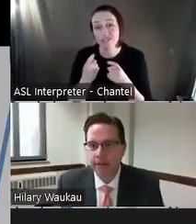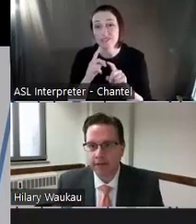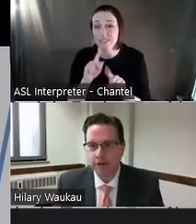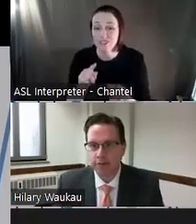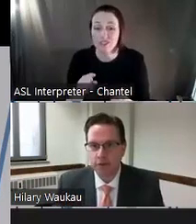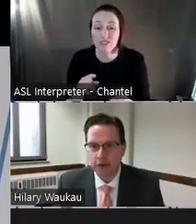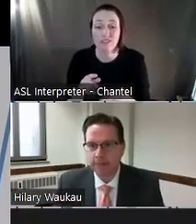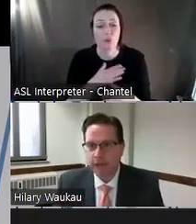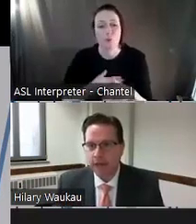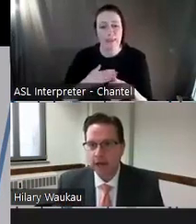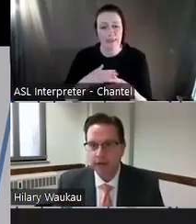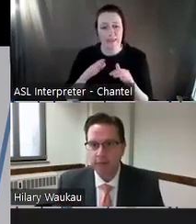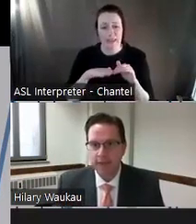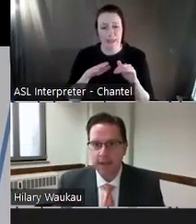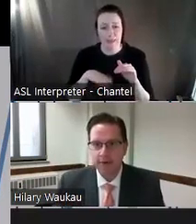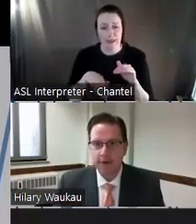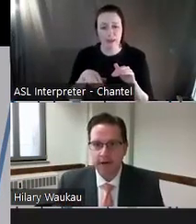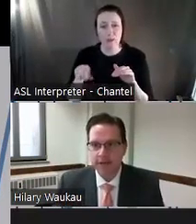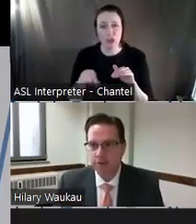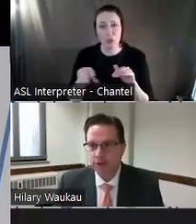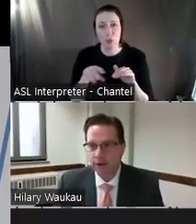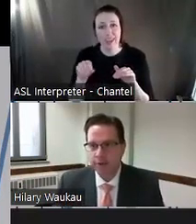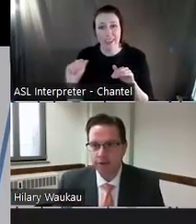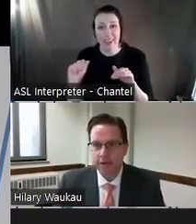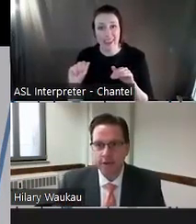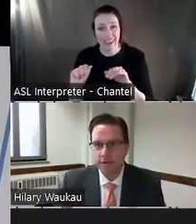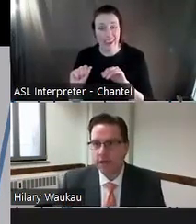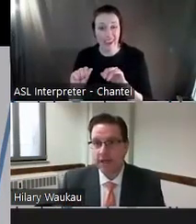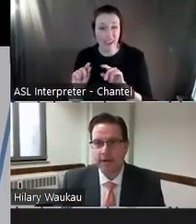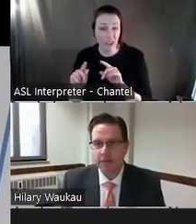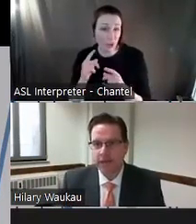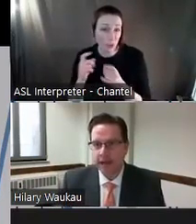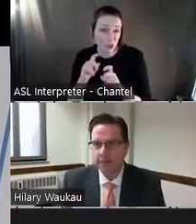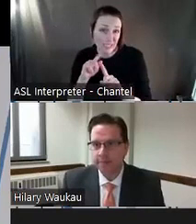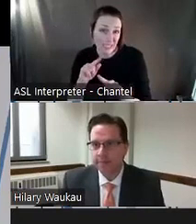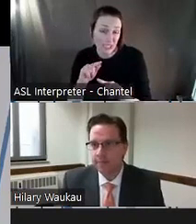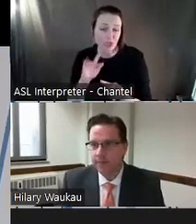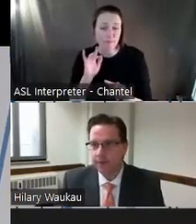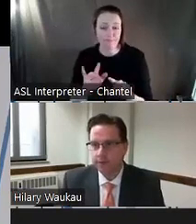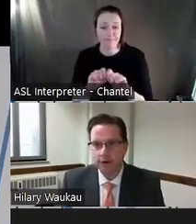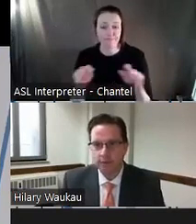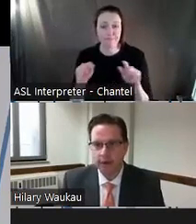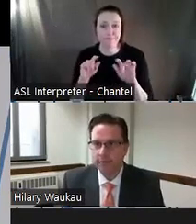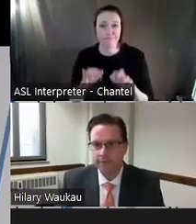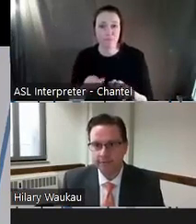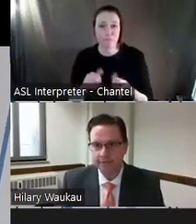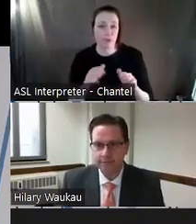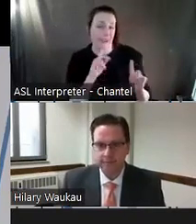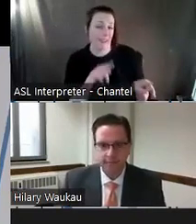bottom of the Zoom screen, if you can please type in your questions, and we'll try to address those as best we can. Floor is